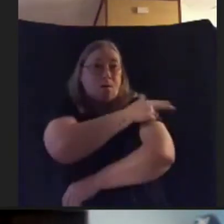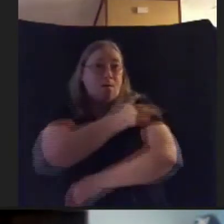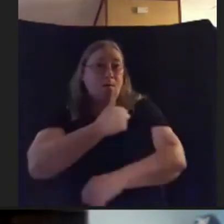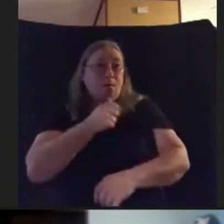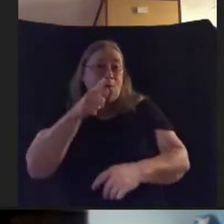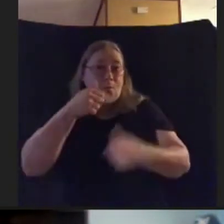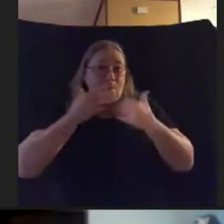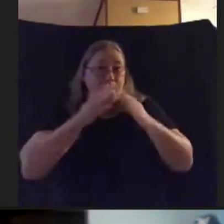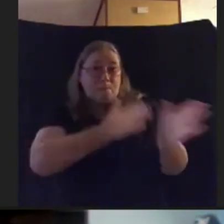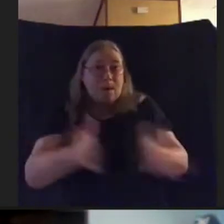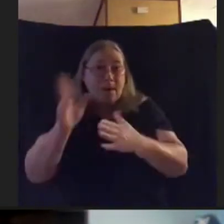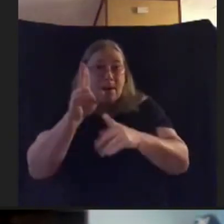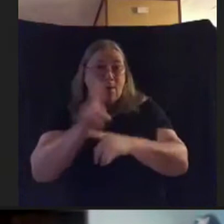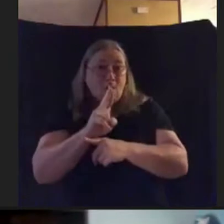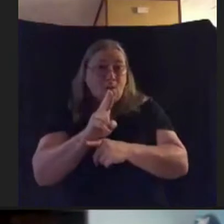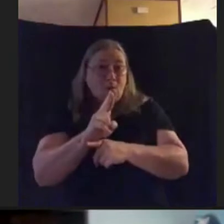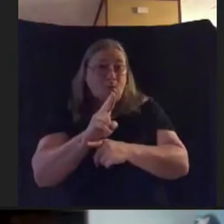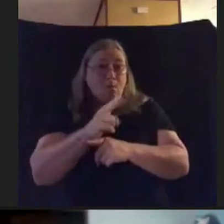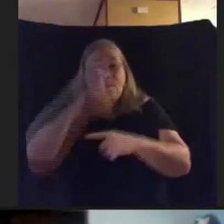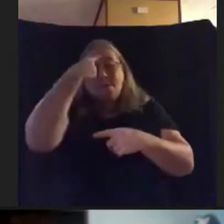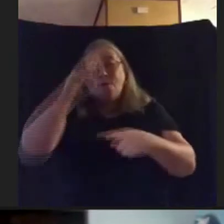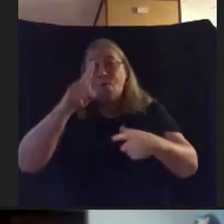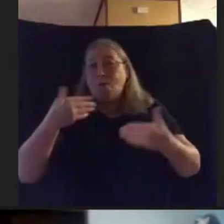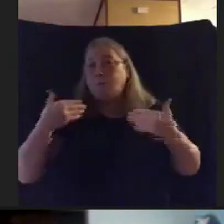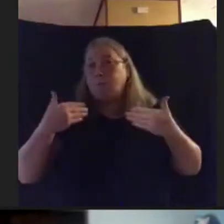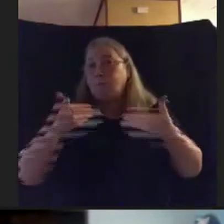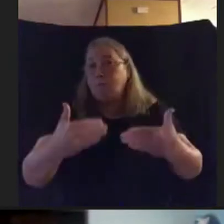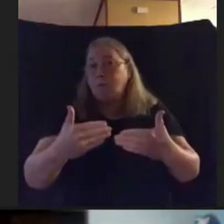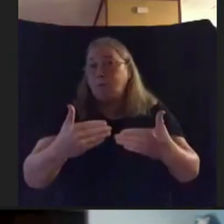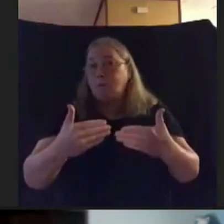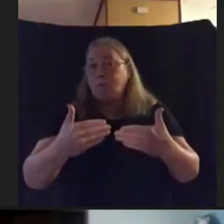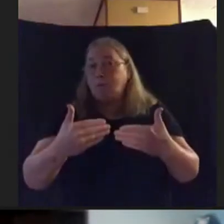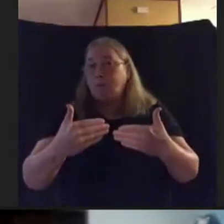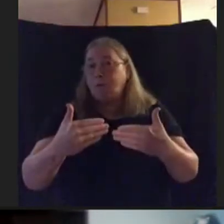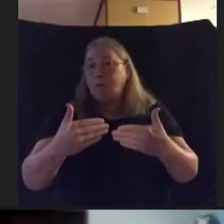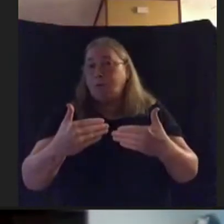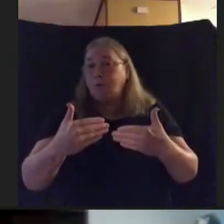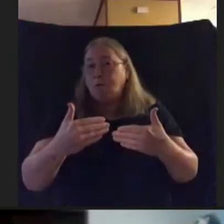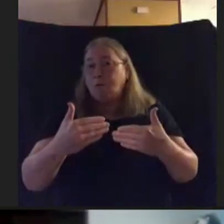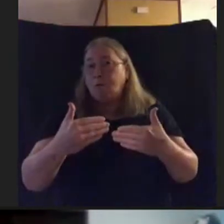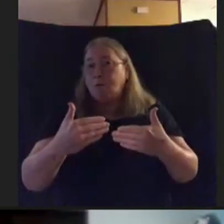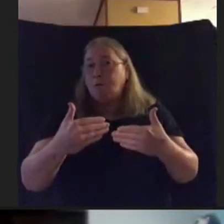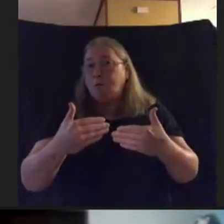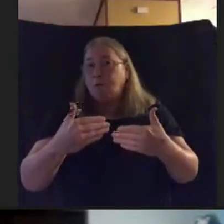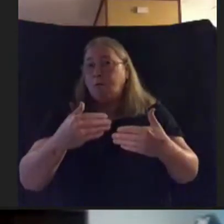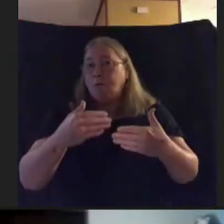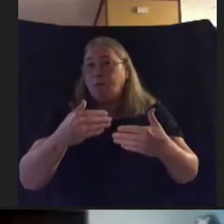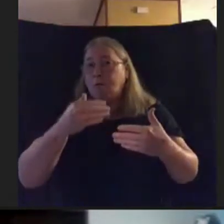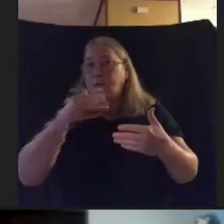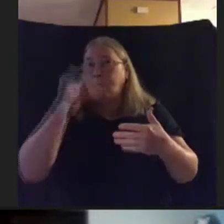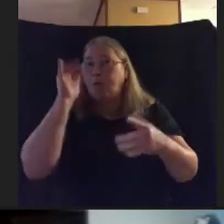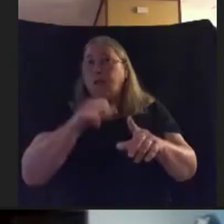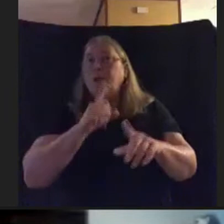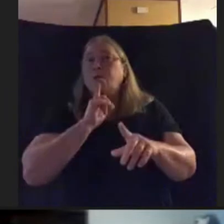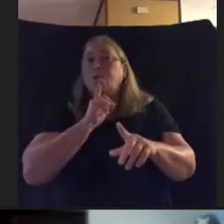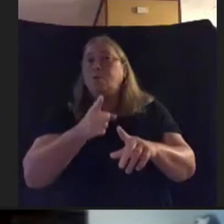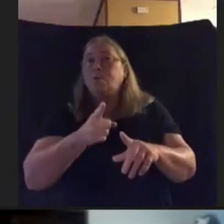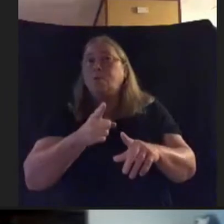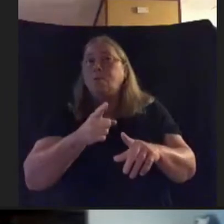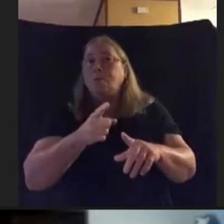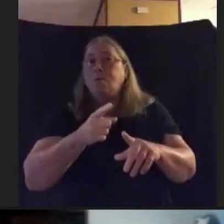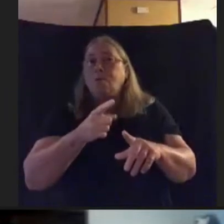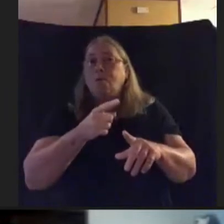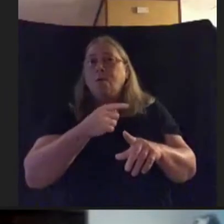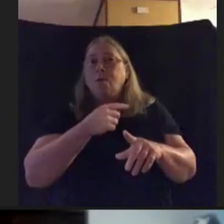utilize more moving forward? Jim Craig? Yeah, and that is true. I met with officials in